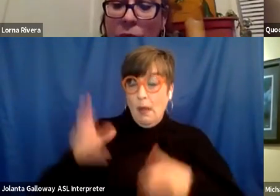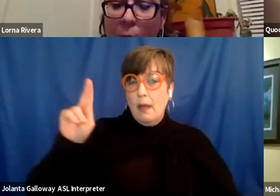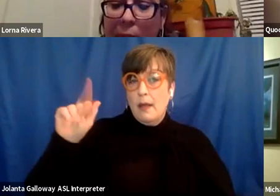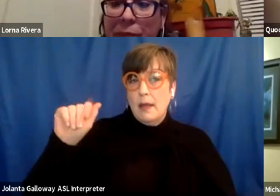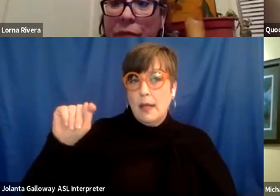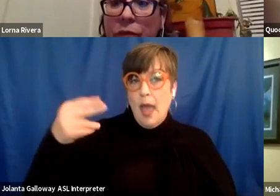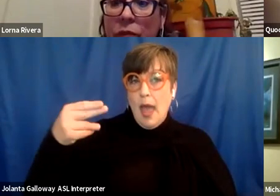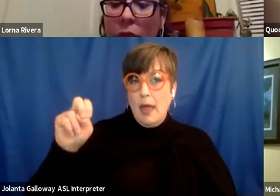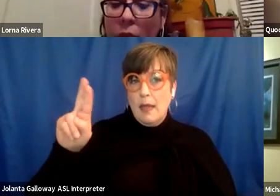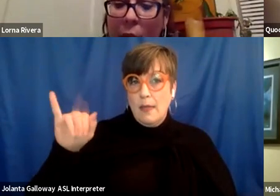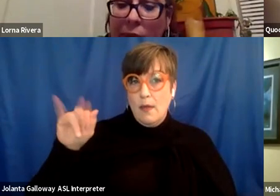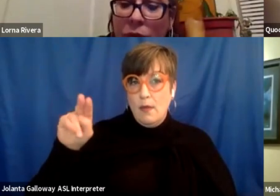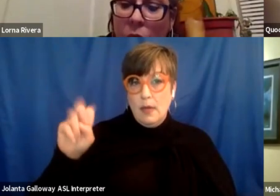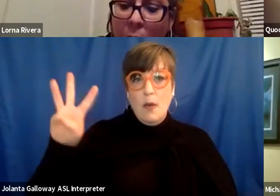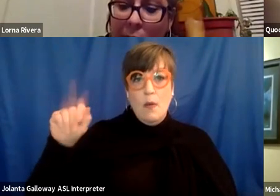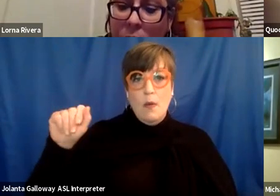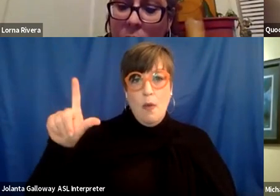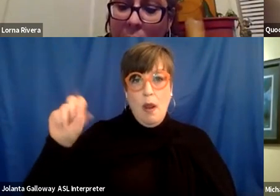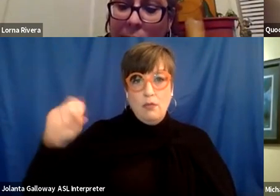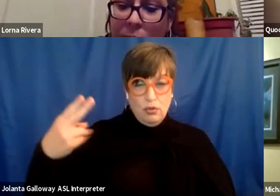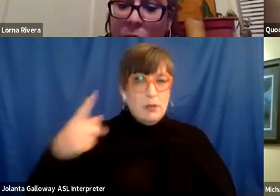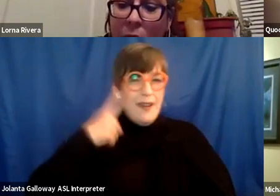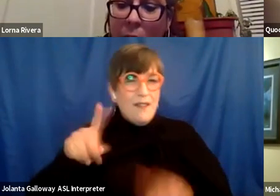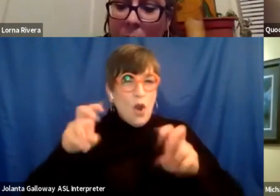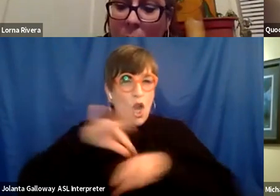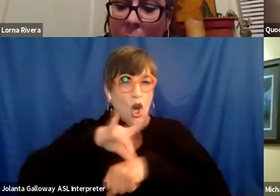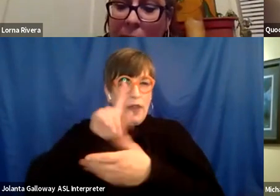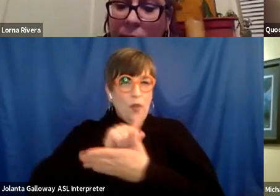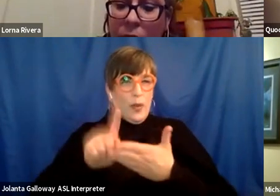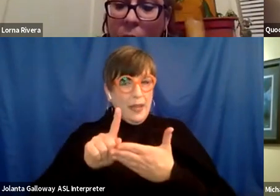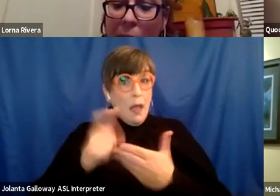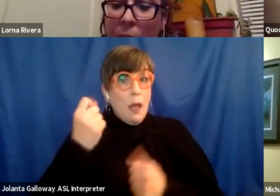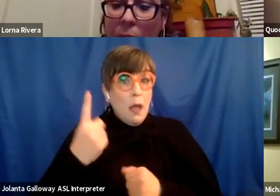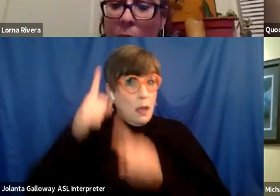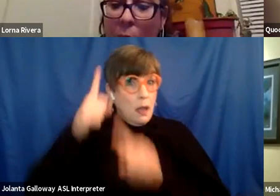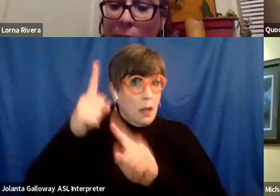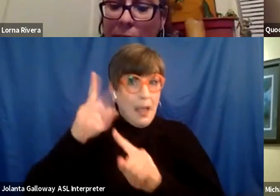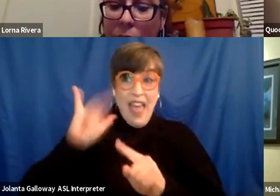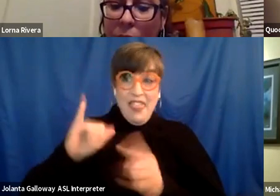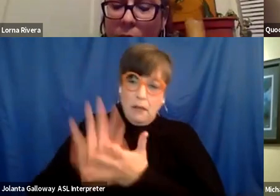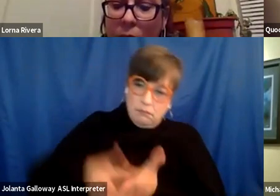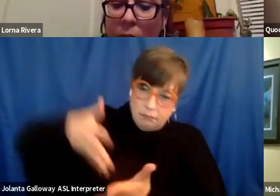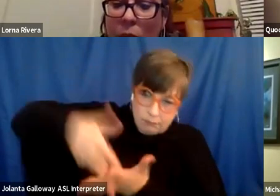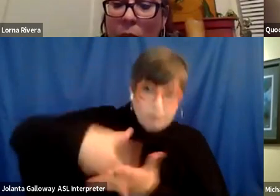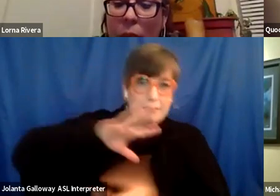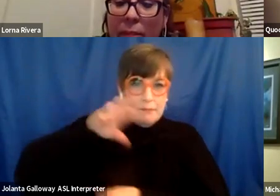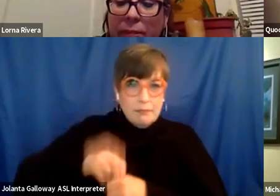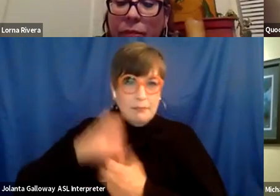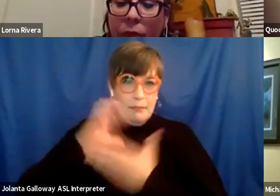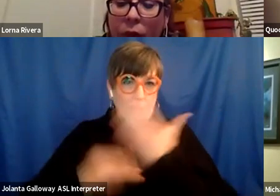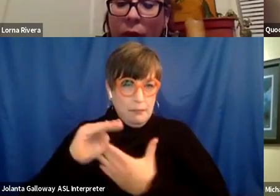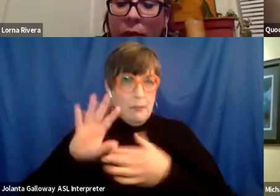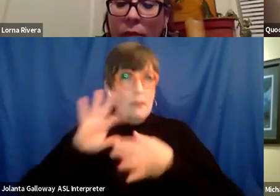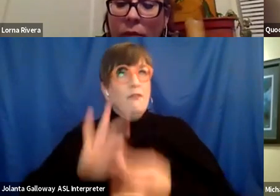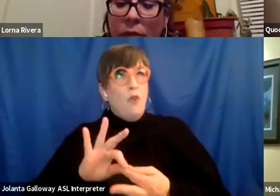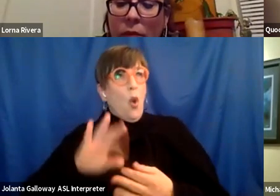Earth Week within the district. They're planning to see if more teachers could implement the climate curriculum into their classes in that week of April. They